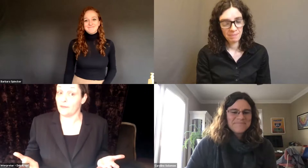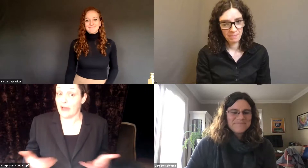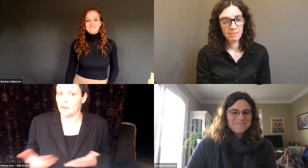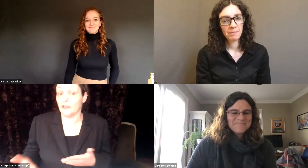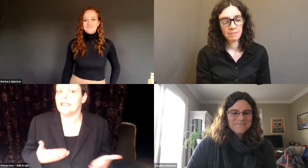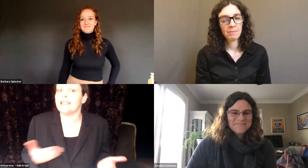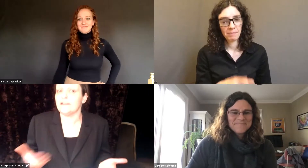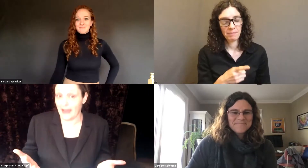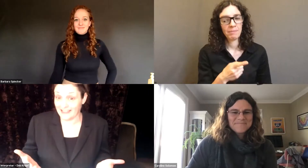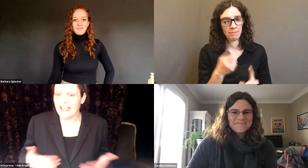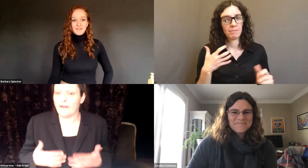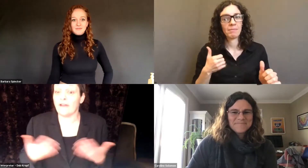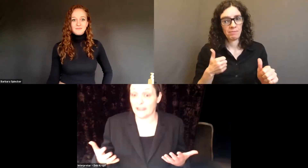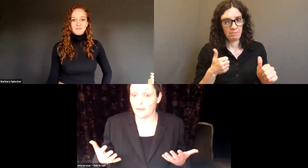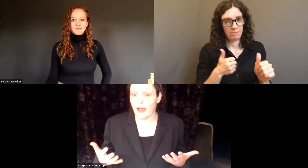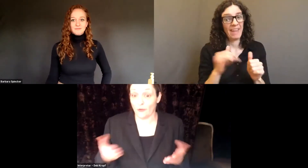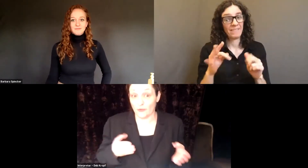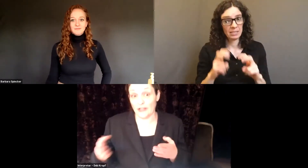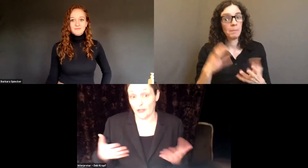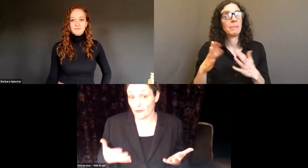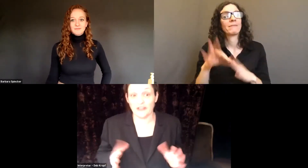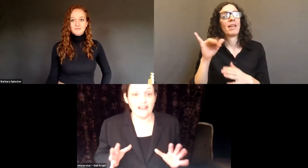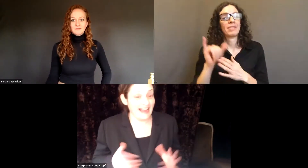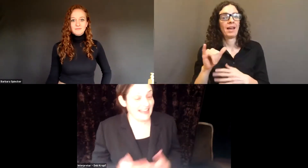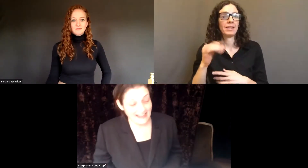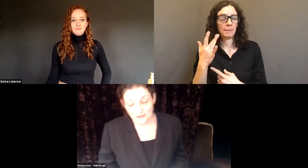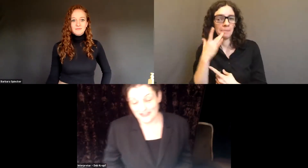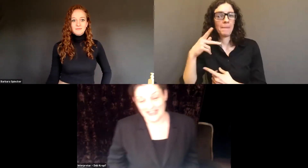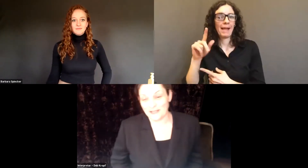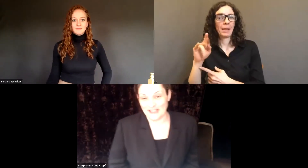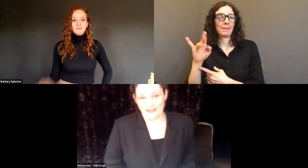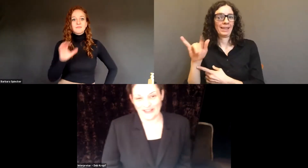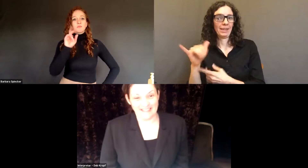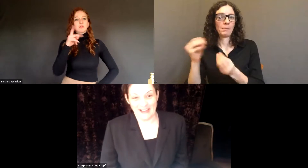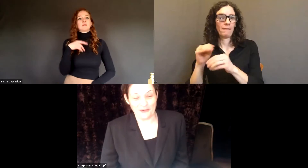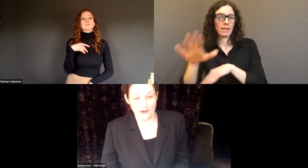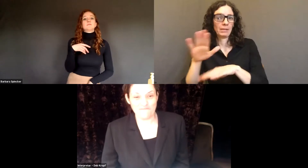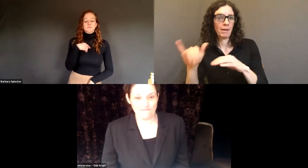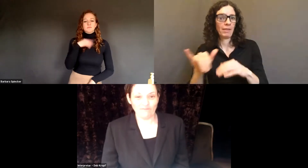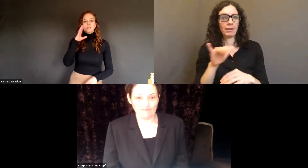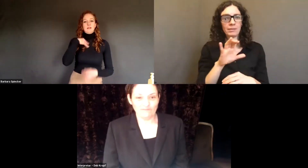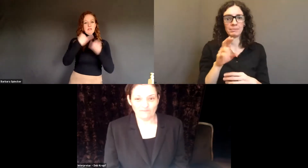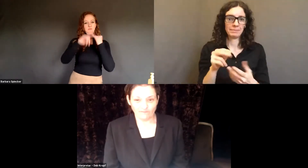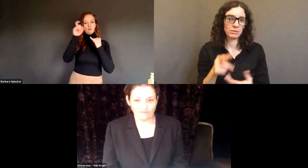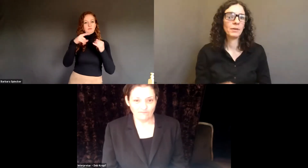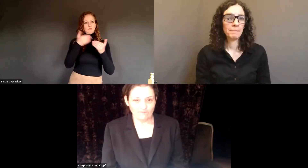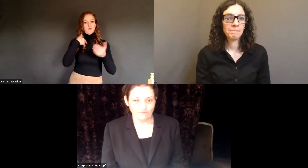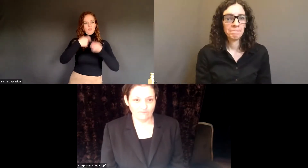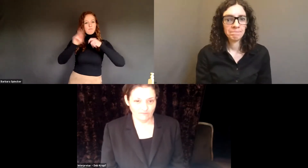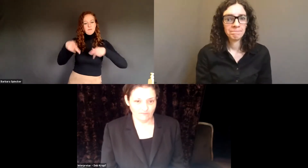might find that palatability is in fact affected by those ratios. I can't address that specifically. I don't know.